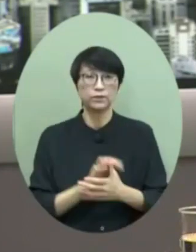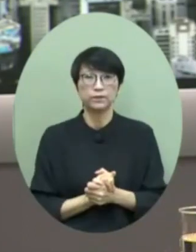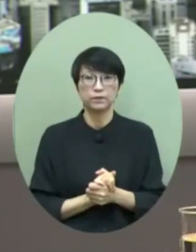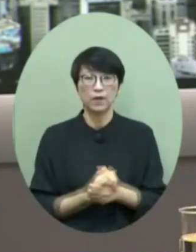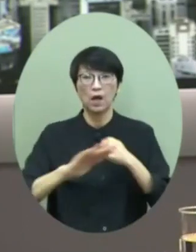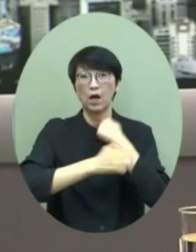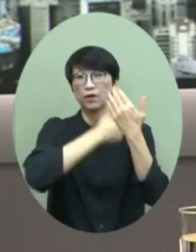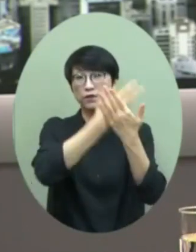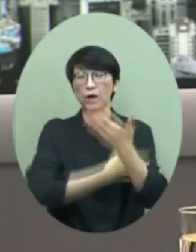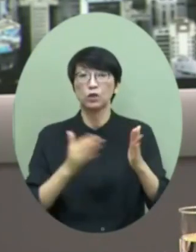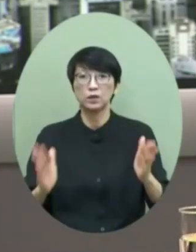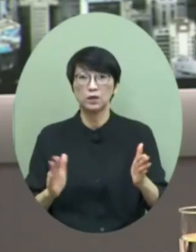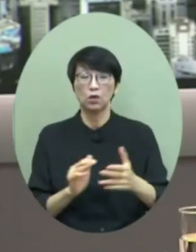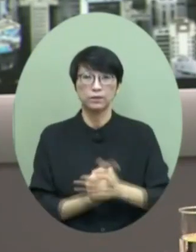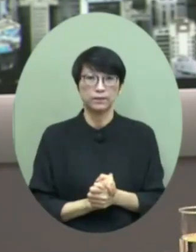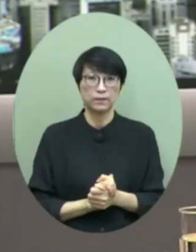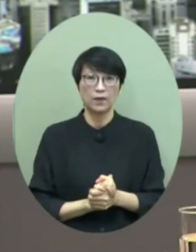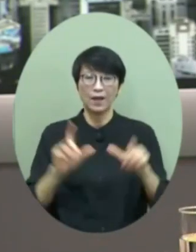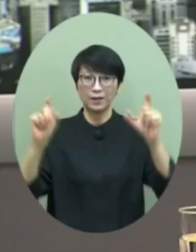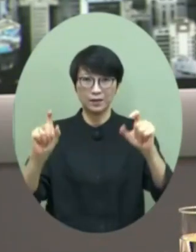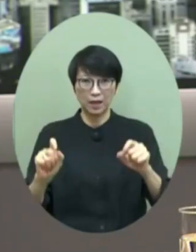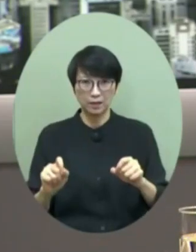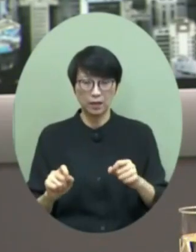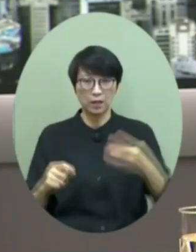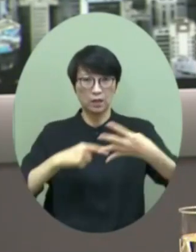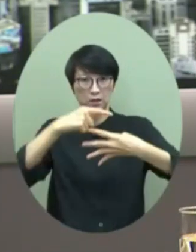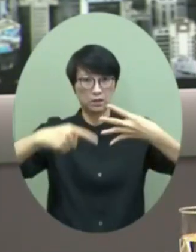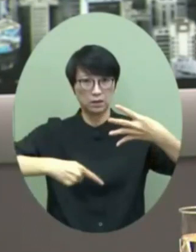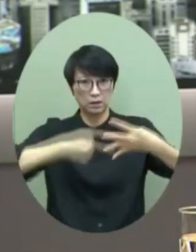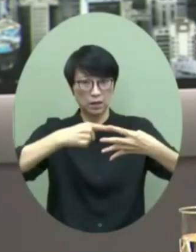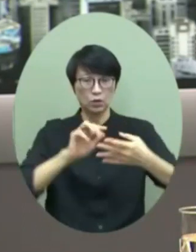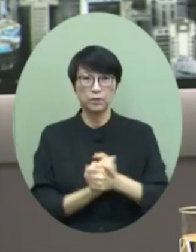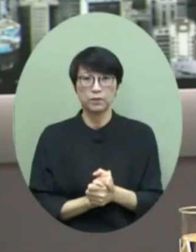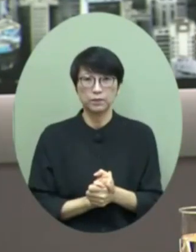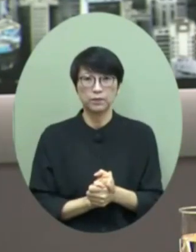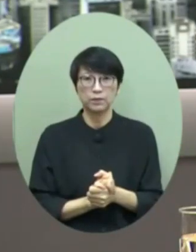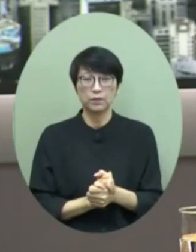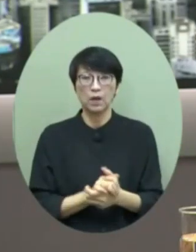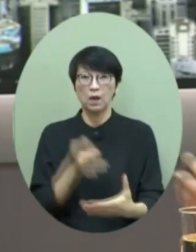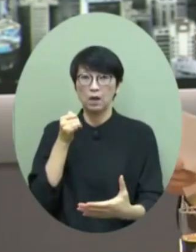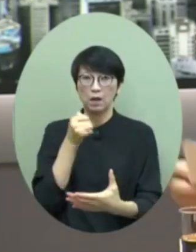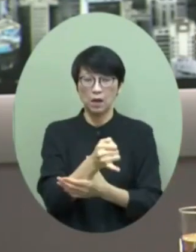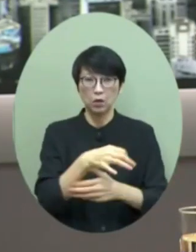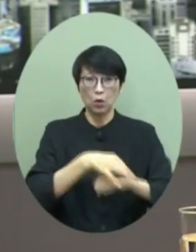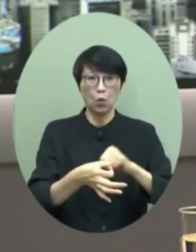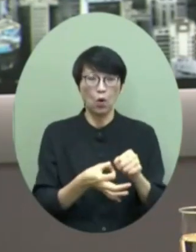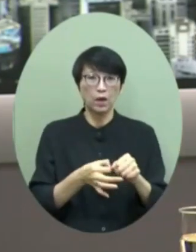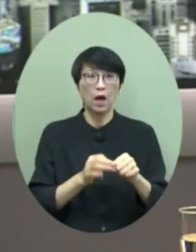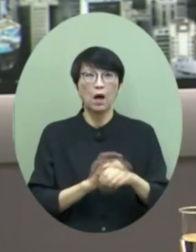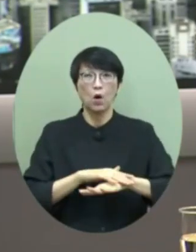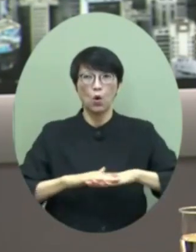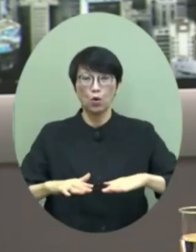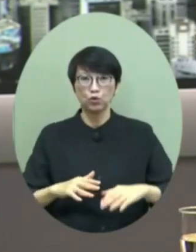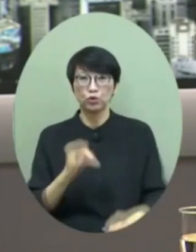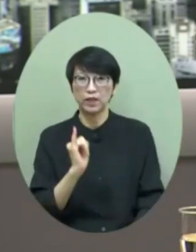it will be primarily the responsibility of the Secretary Bureau to make sure there's properly liaison. Now, on